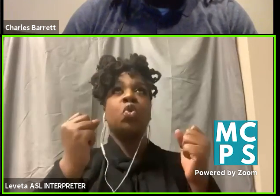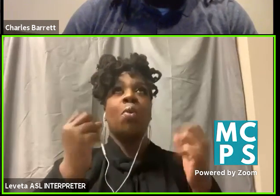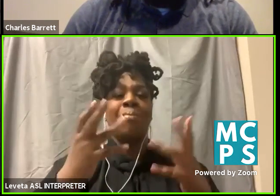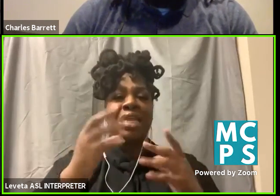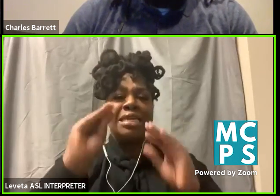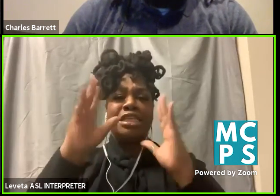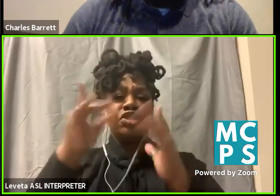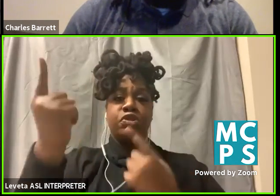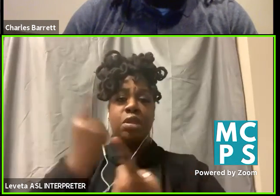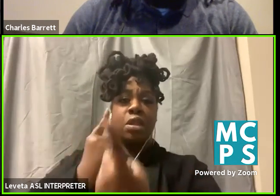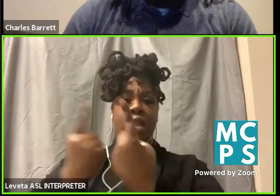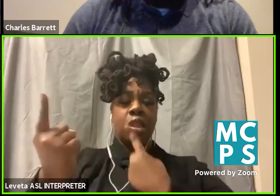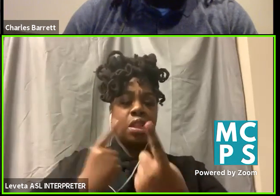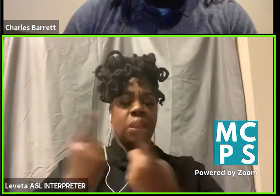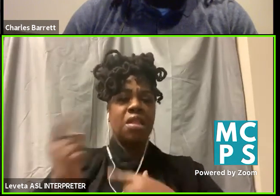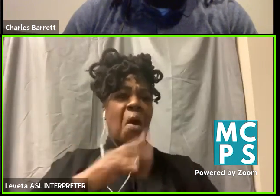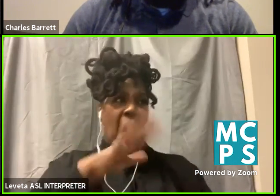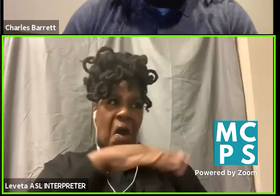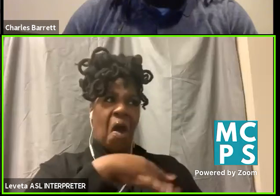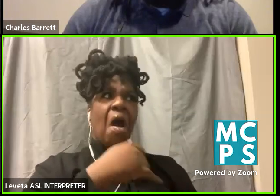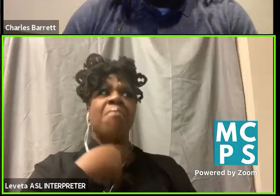has ADHD.